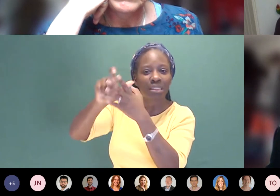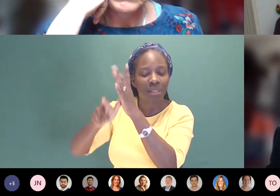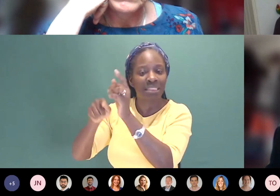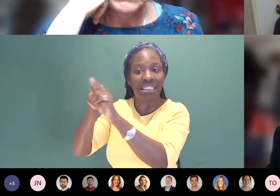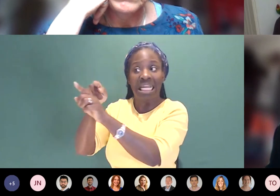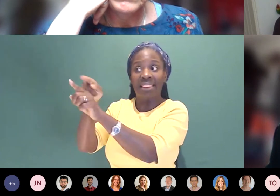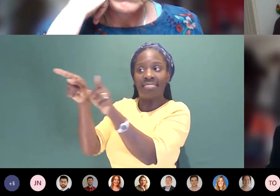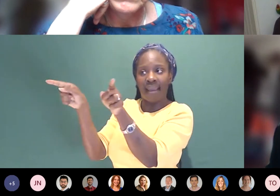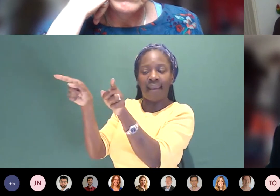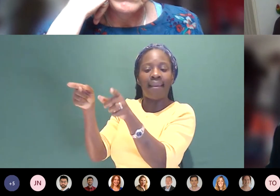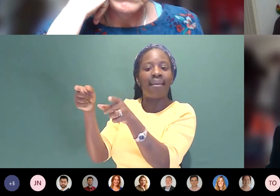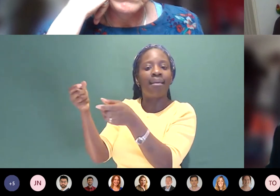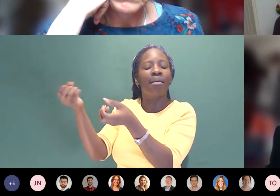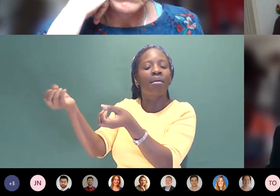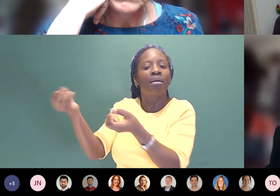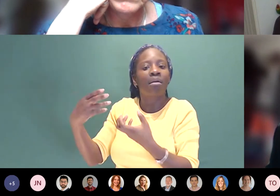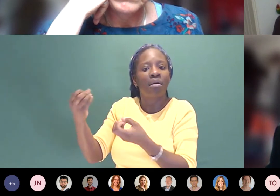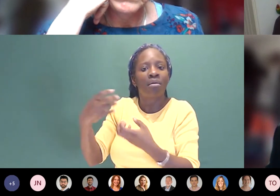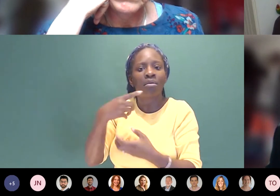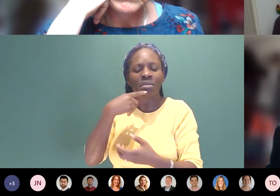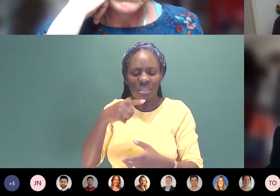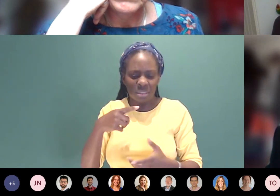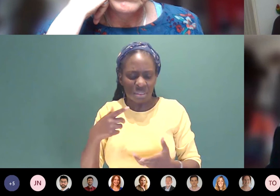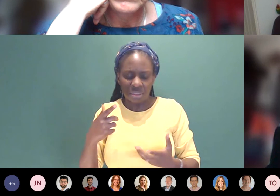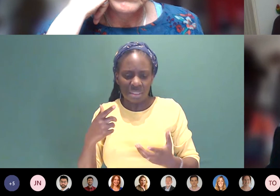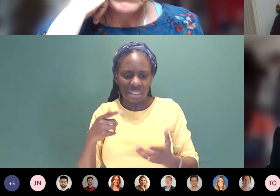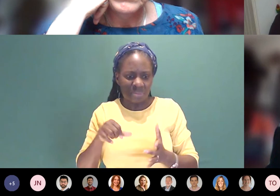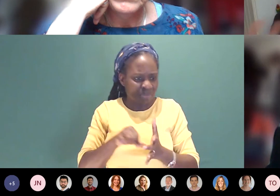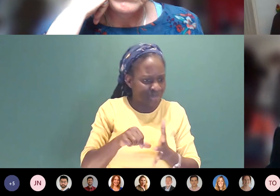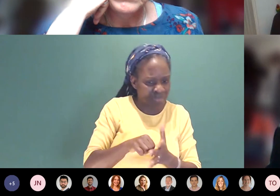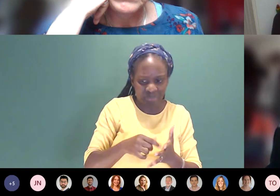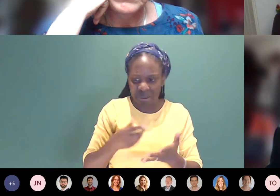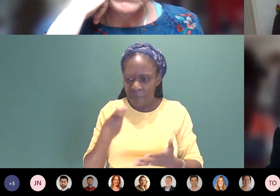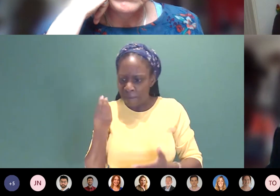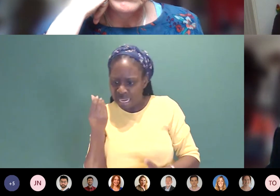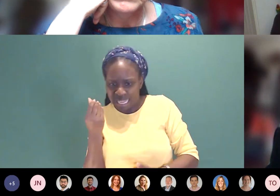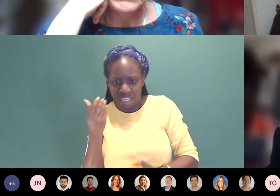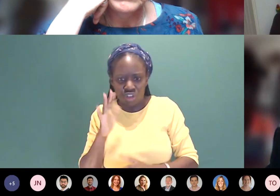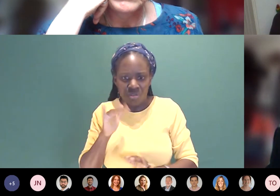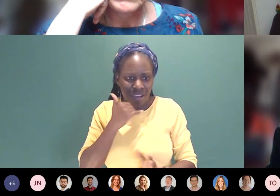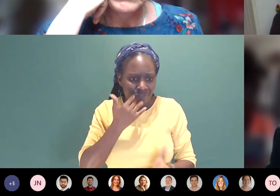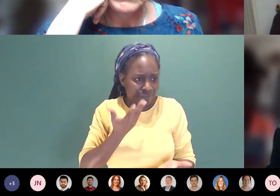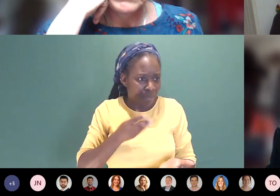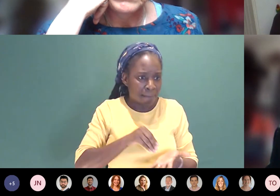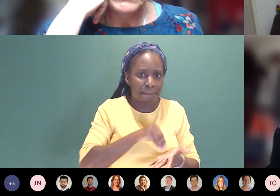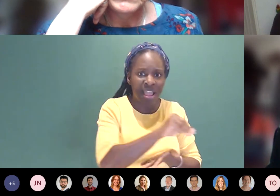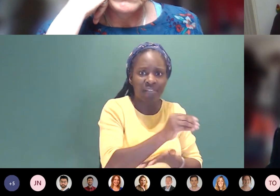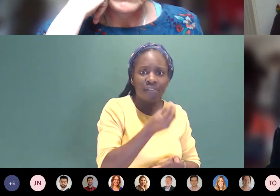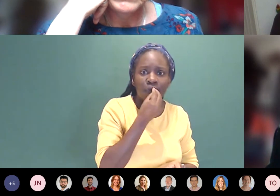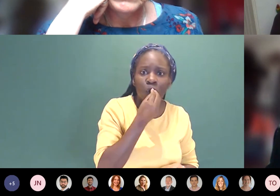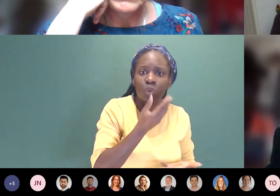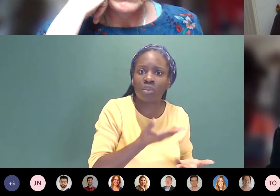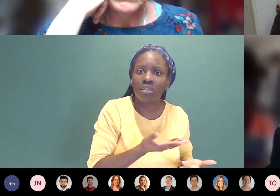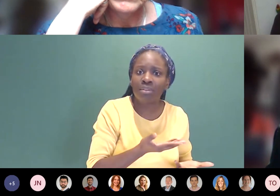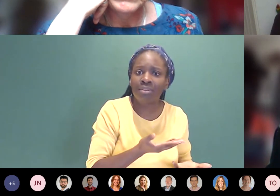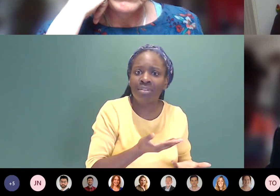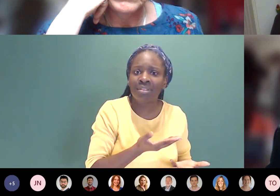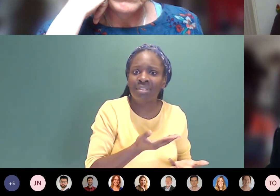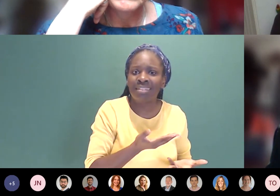about the struggles of having enough money to pay for food, as well as to be able